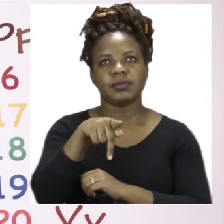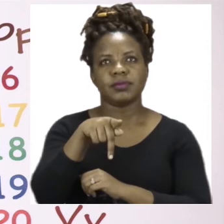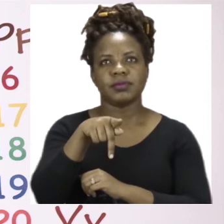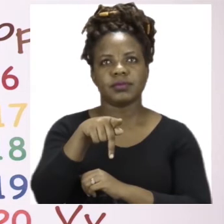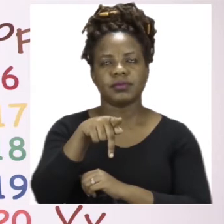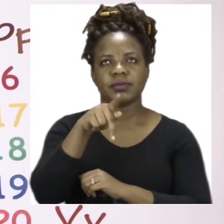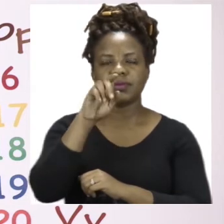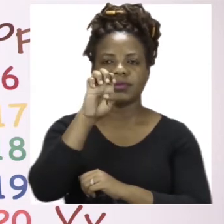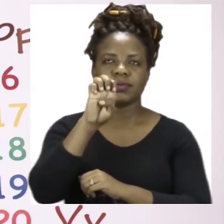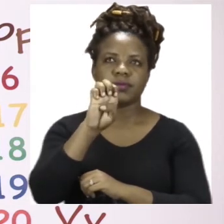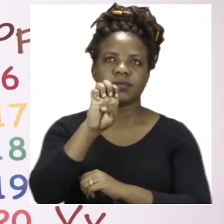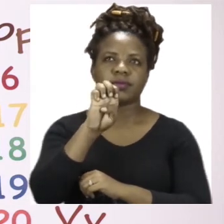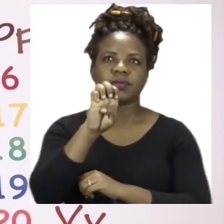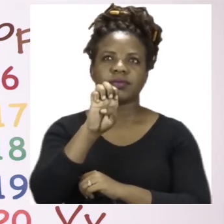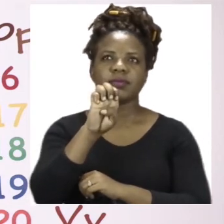E,